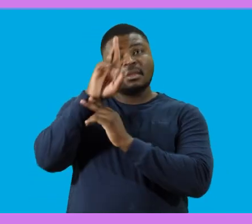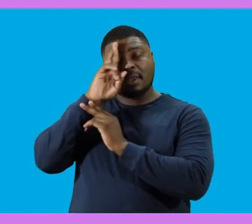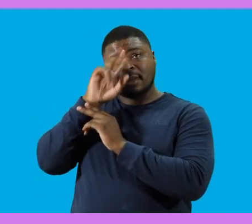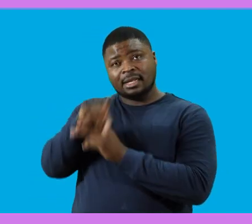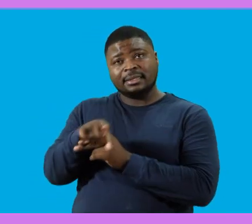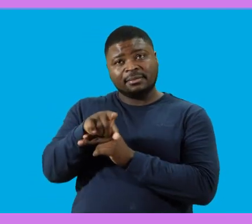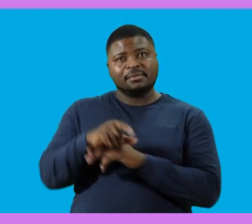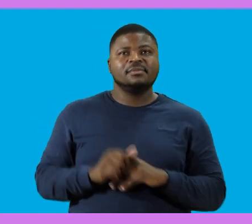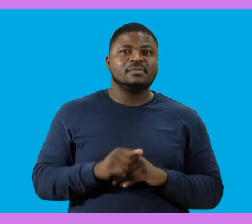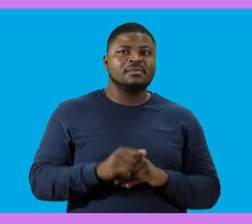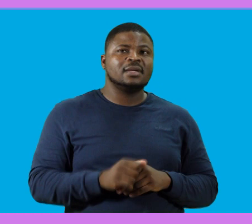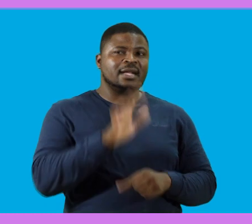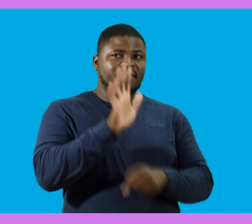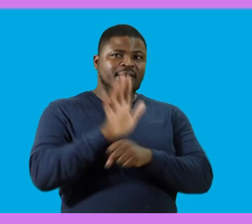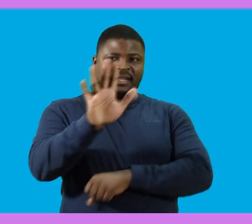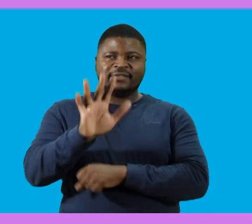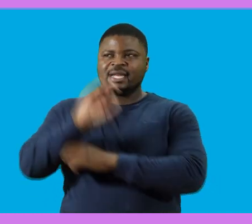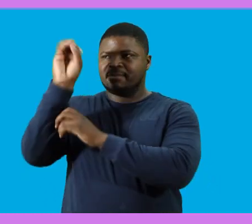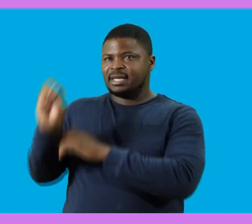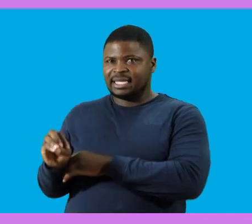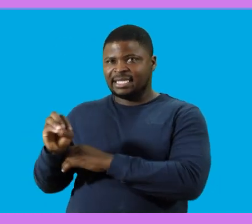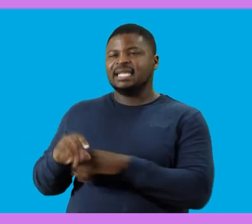3,750. Now remember, 15%